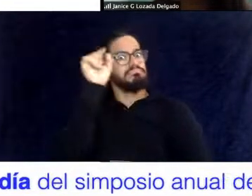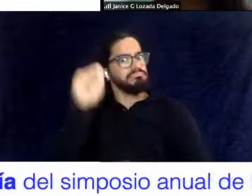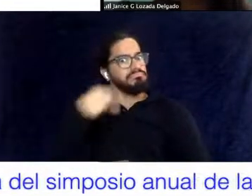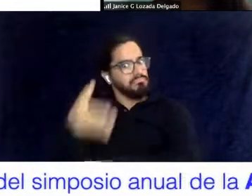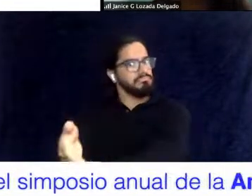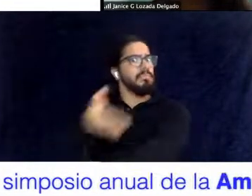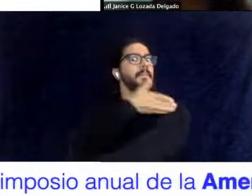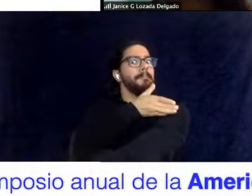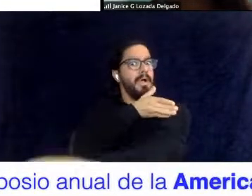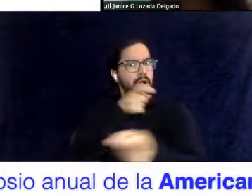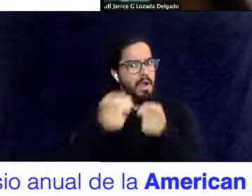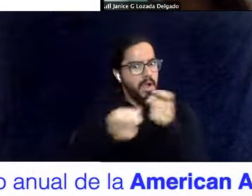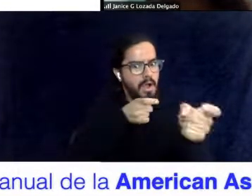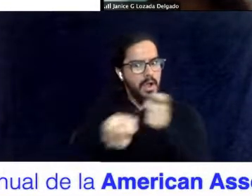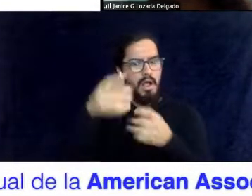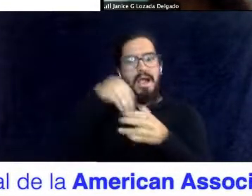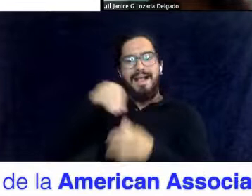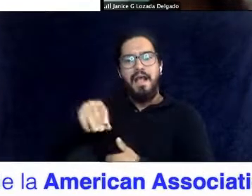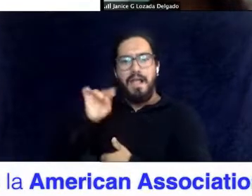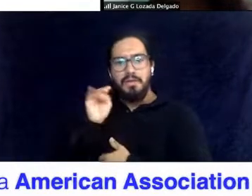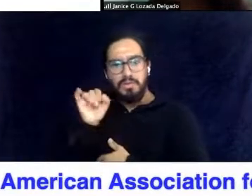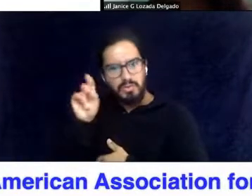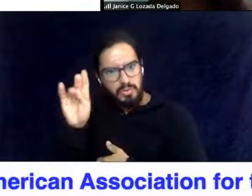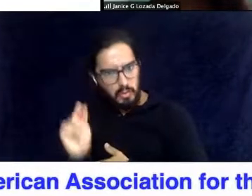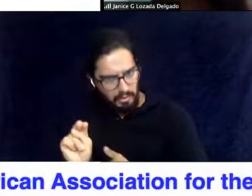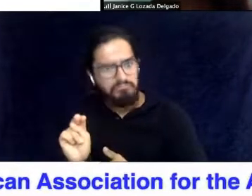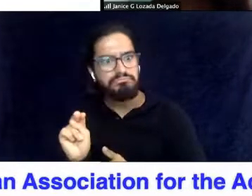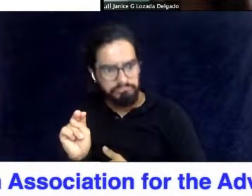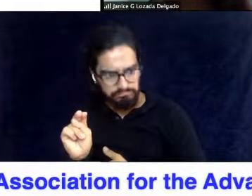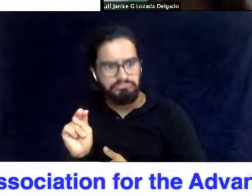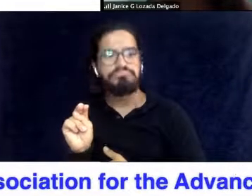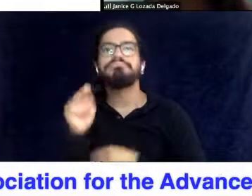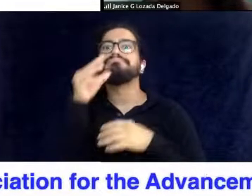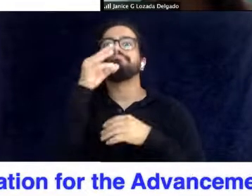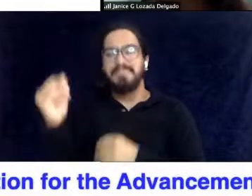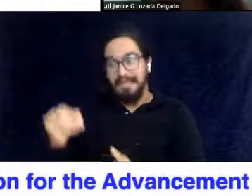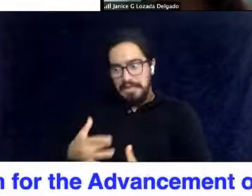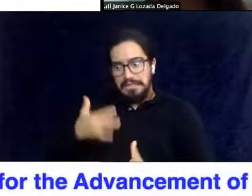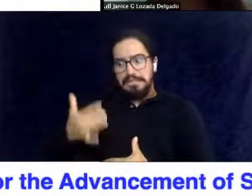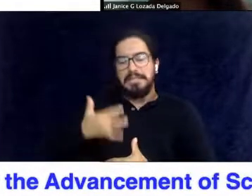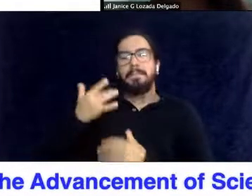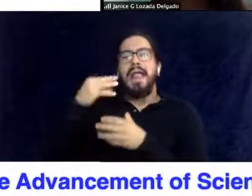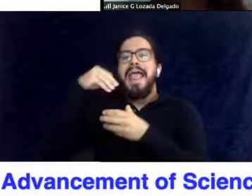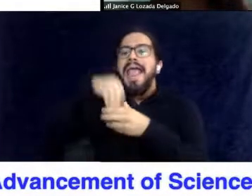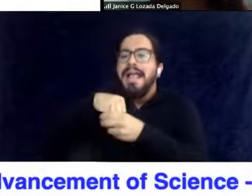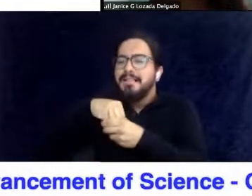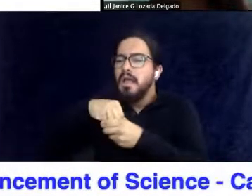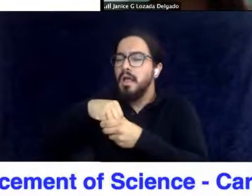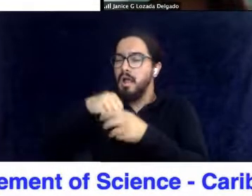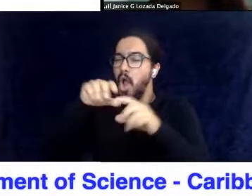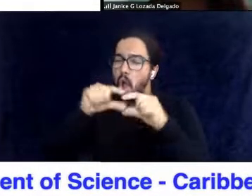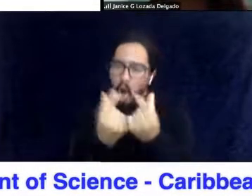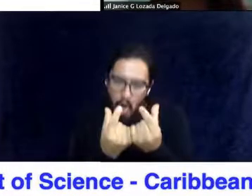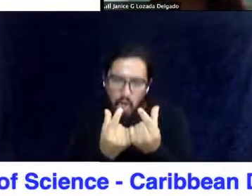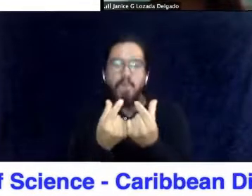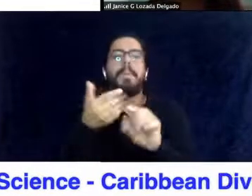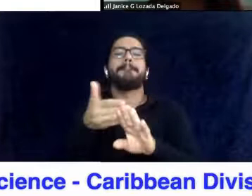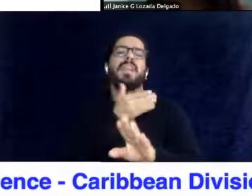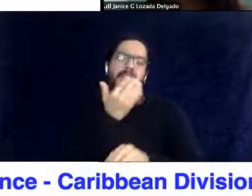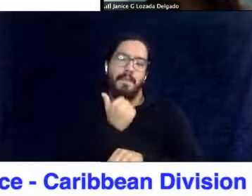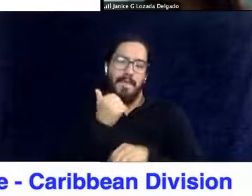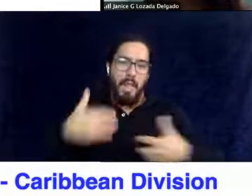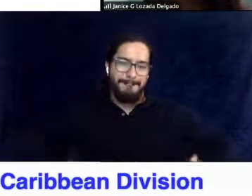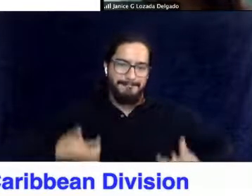levels, and it also increased the insulin sensitivity in the pre-diabetic monkeys. Next.